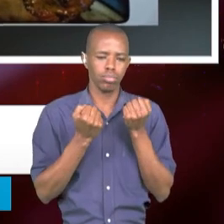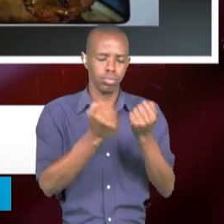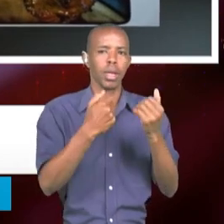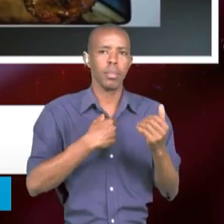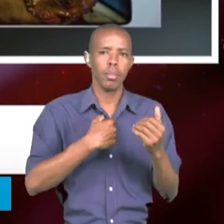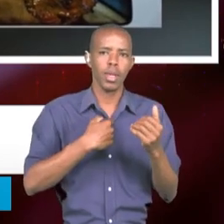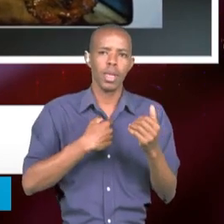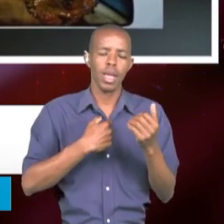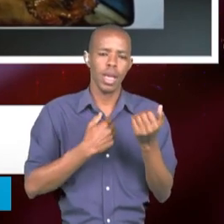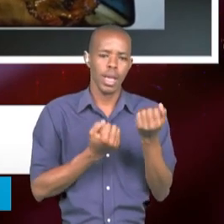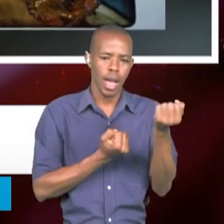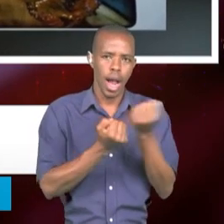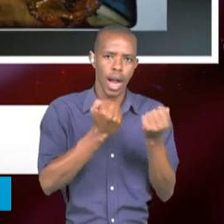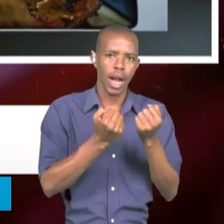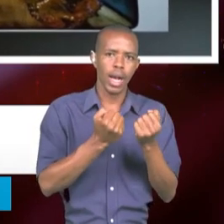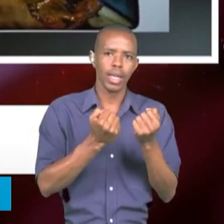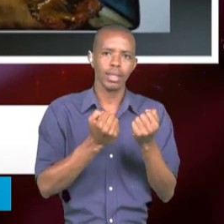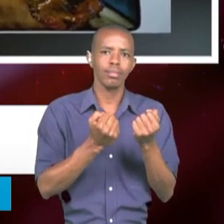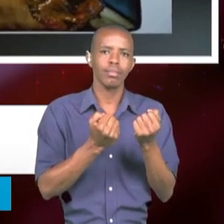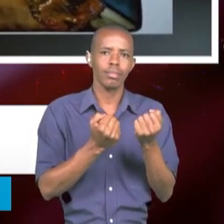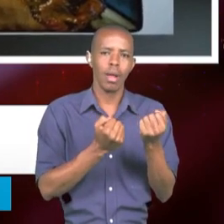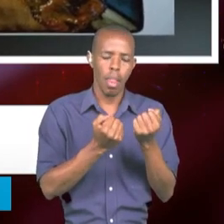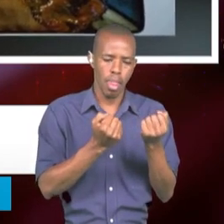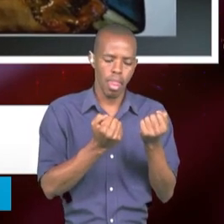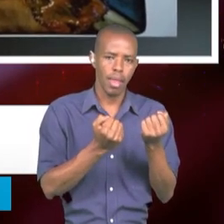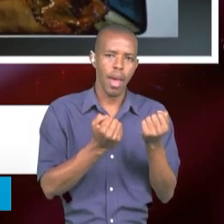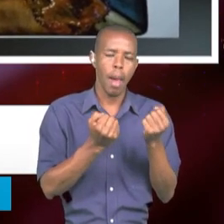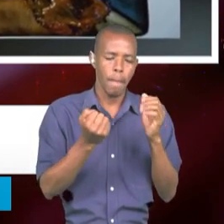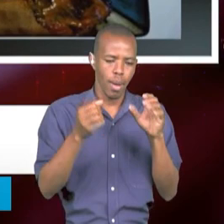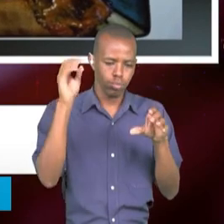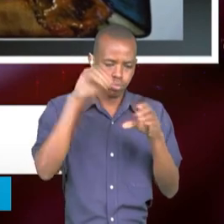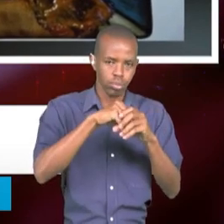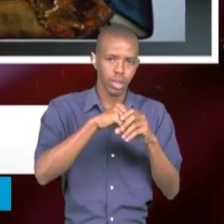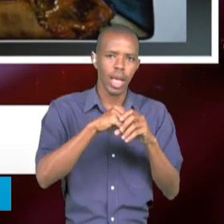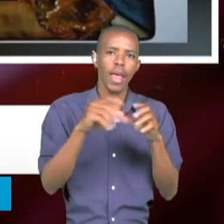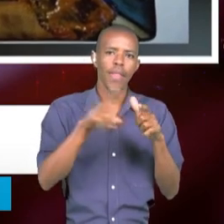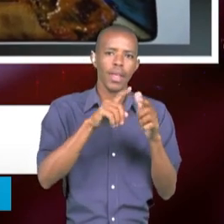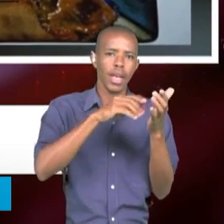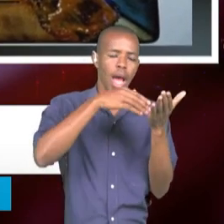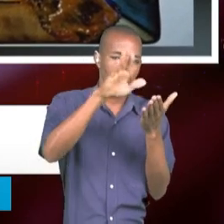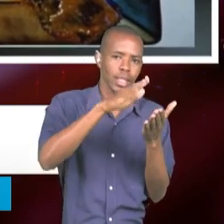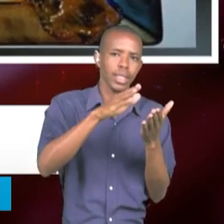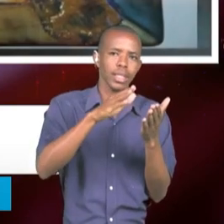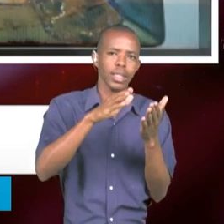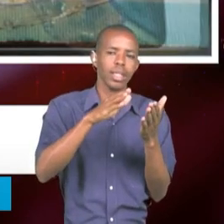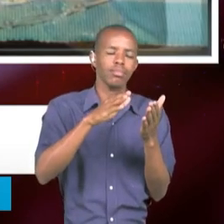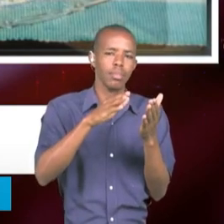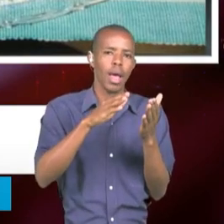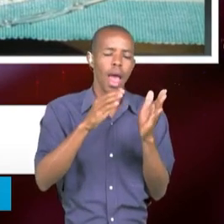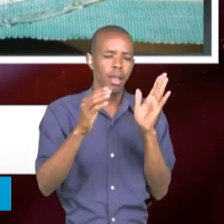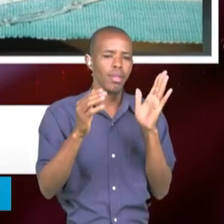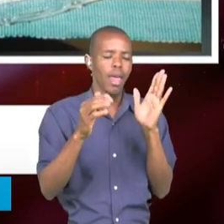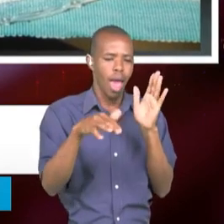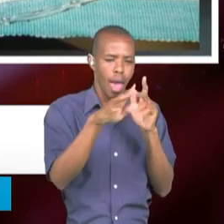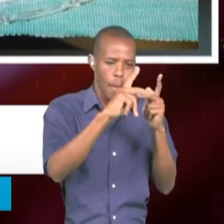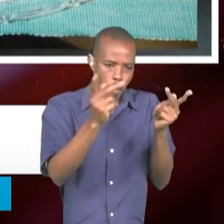got a basket. Yeah. I just put it there and send the pin locations to him. Okay. And tell him this